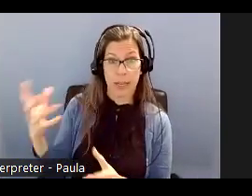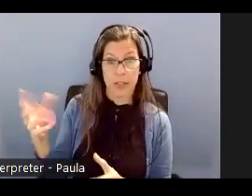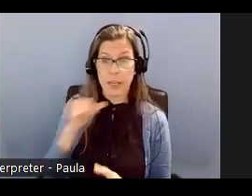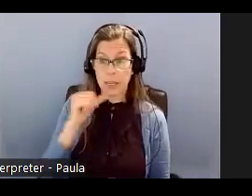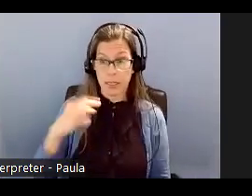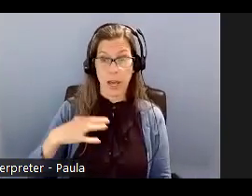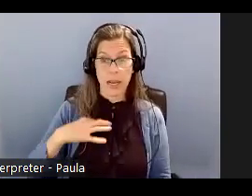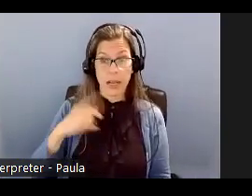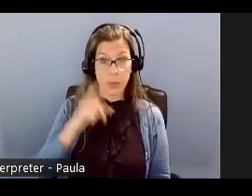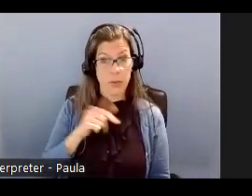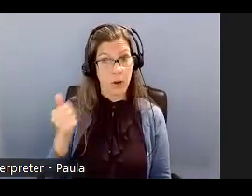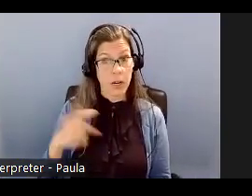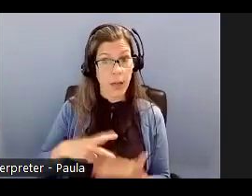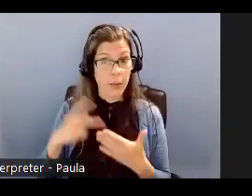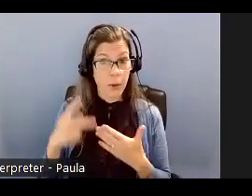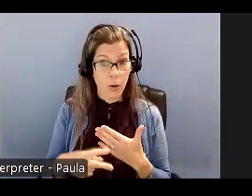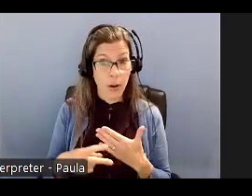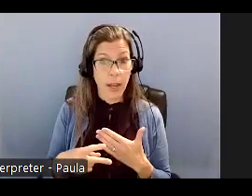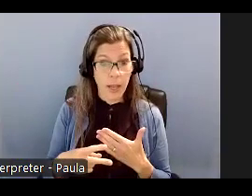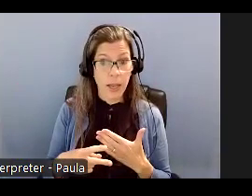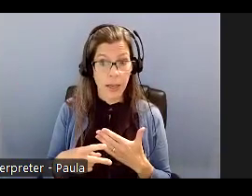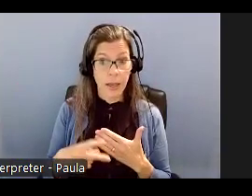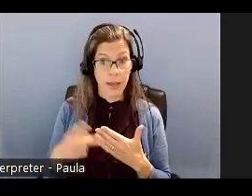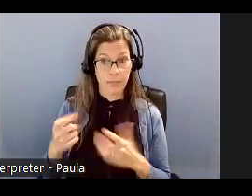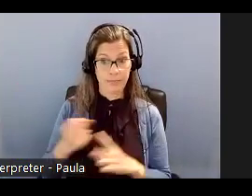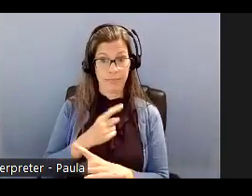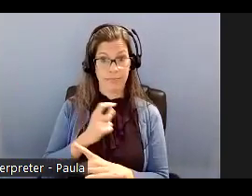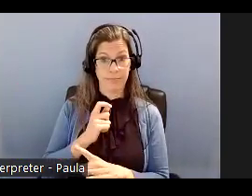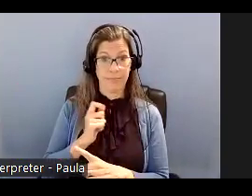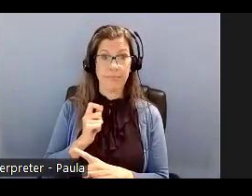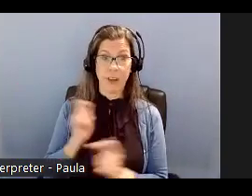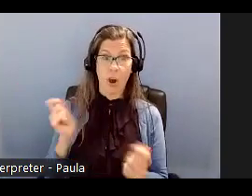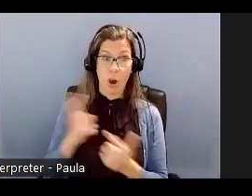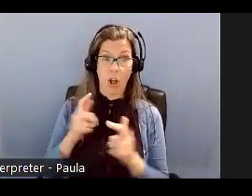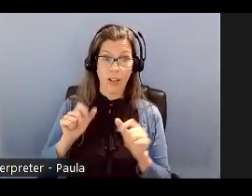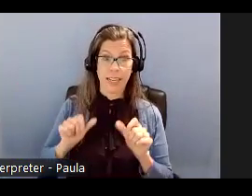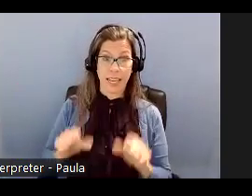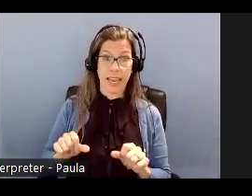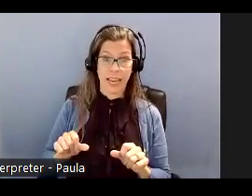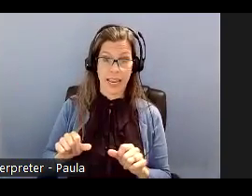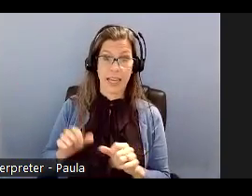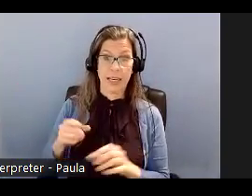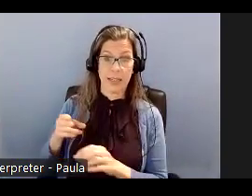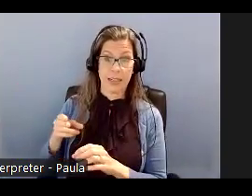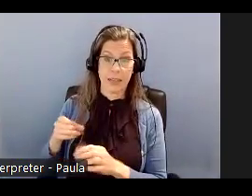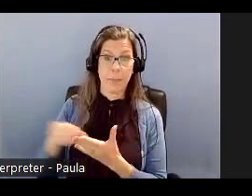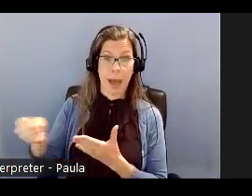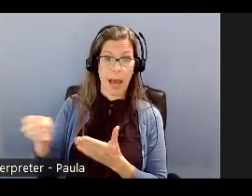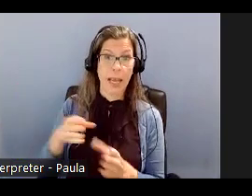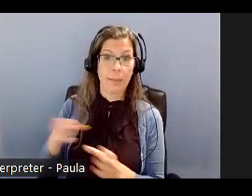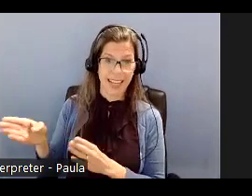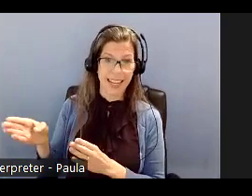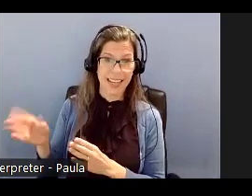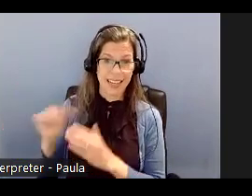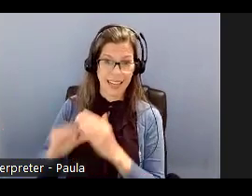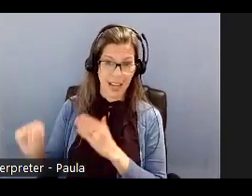for another program, although I would say all of them would be able to purchase a plan through,